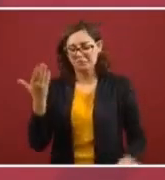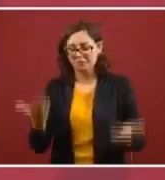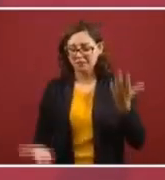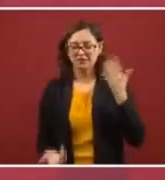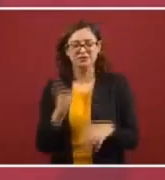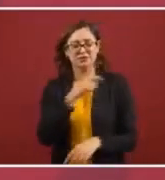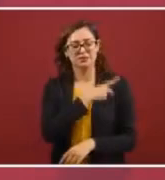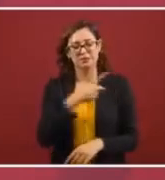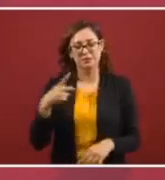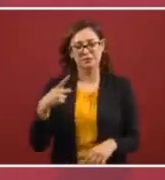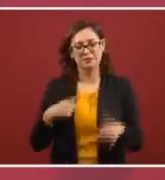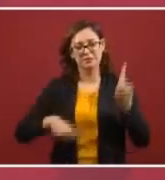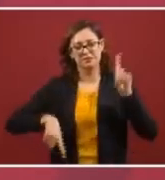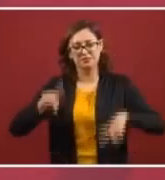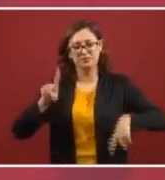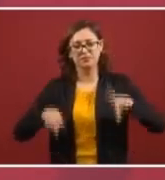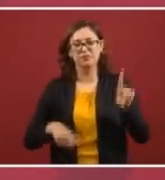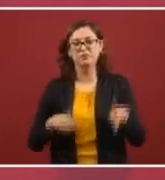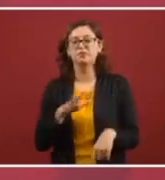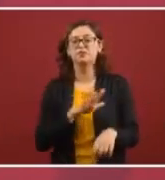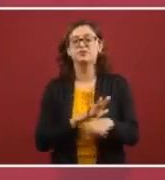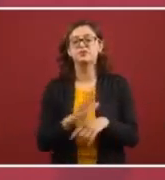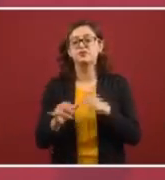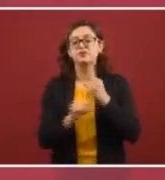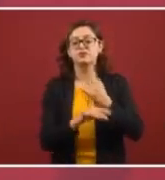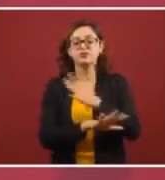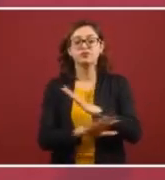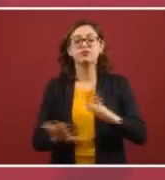what information has a purpose